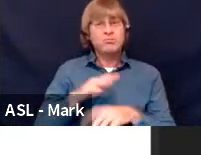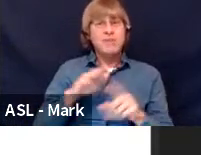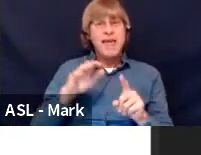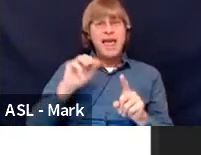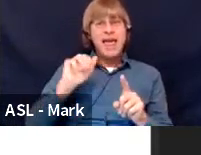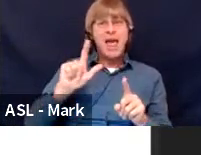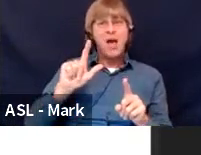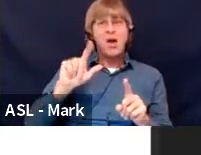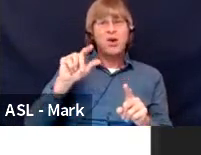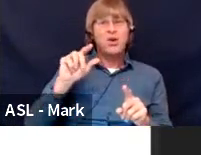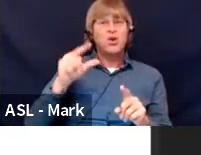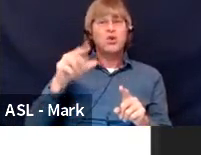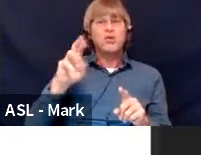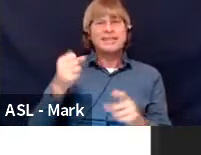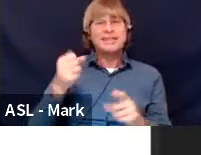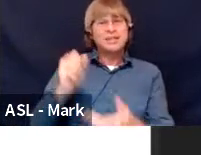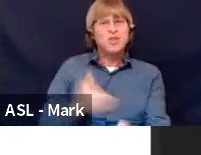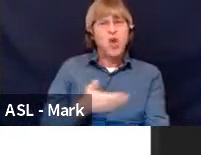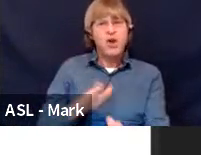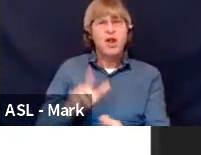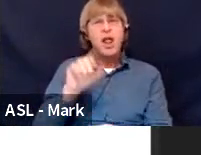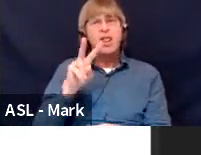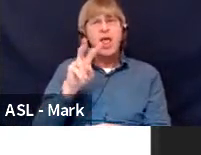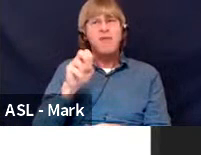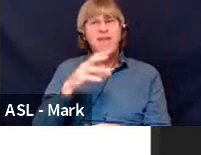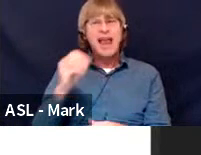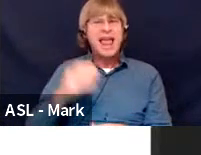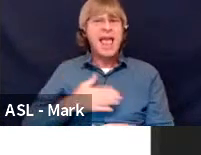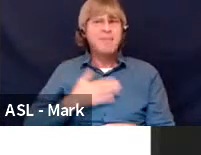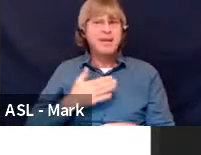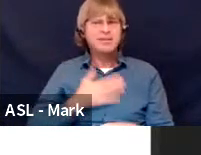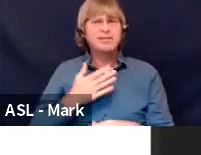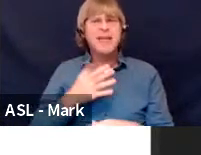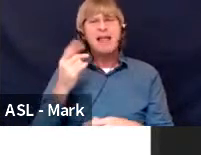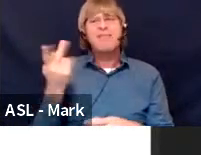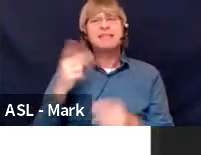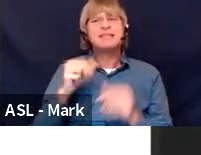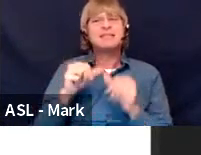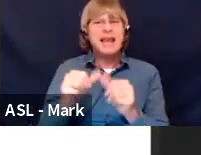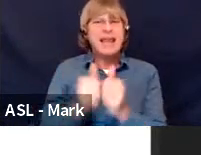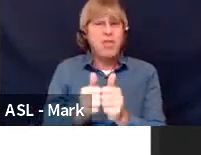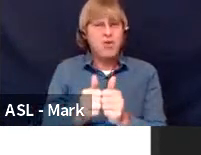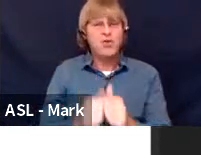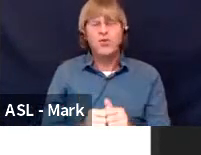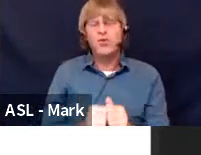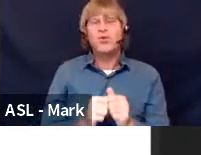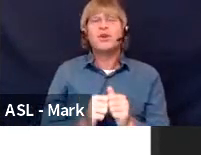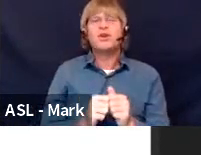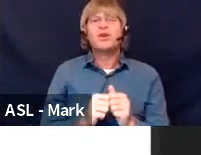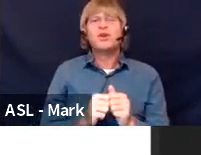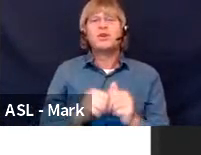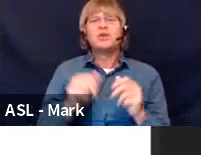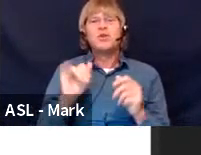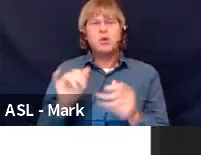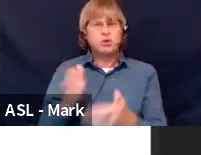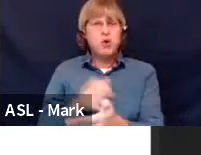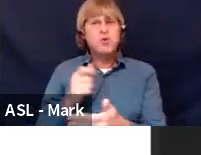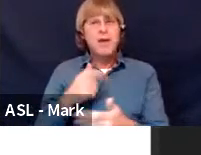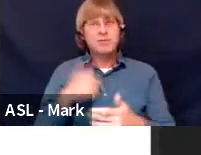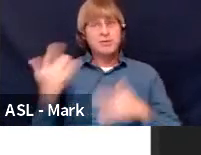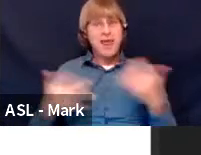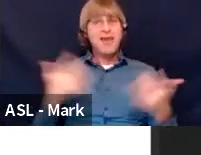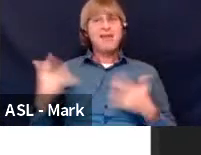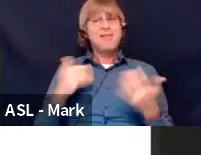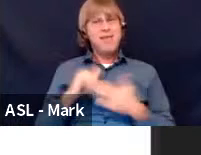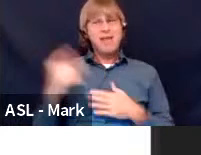Green's songs, "Love and Happiness" and "Let's Stay Together." And so I was excited